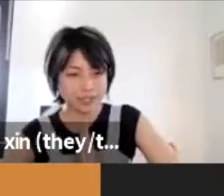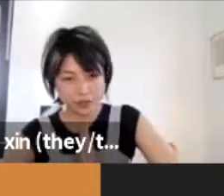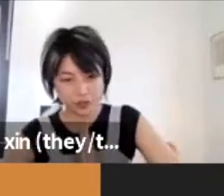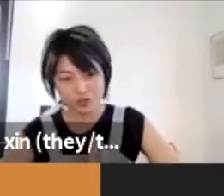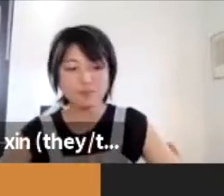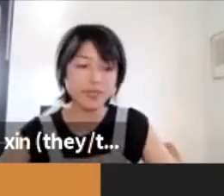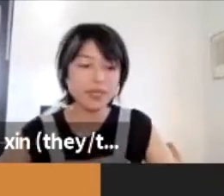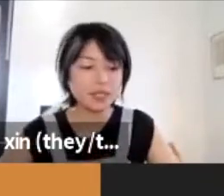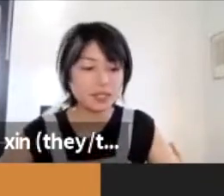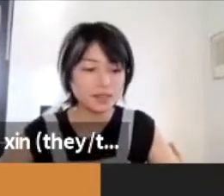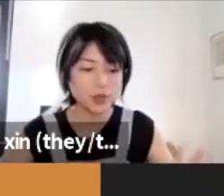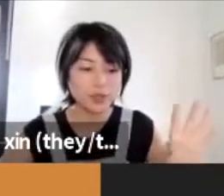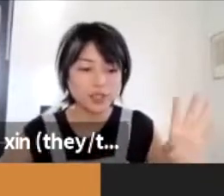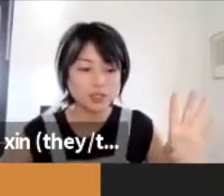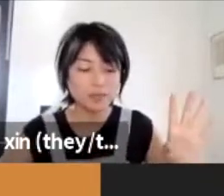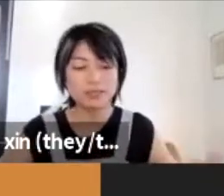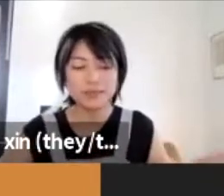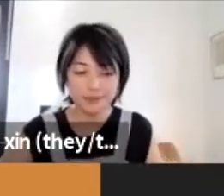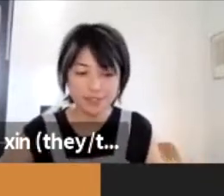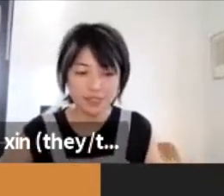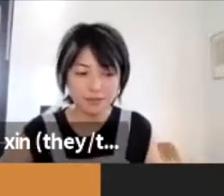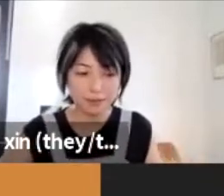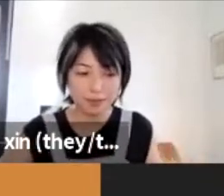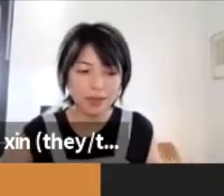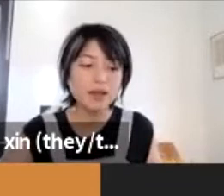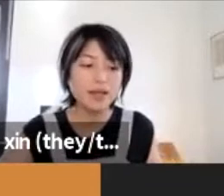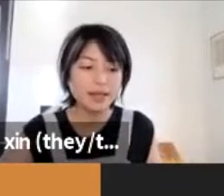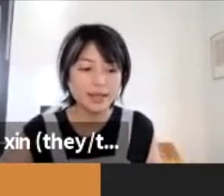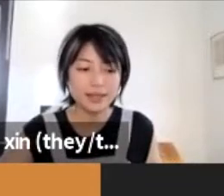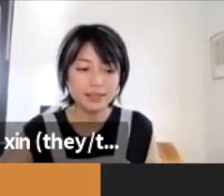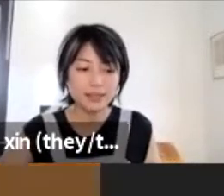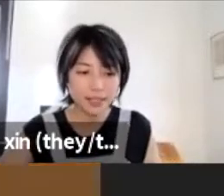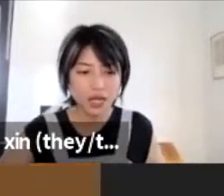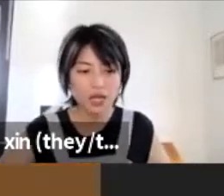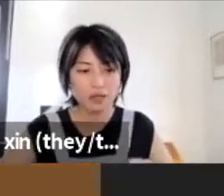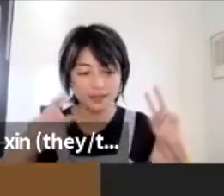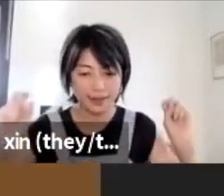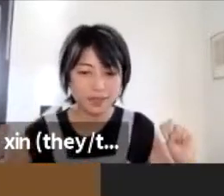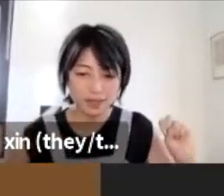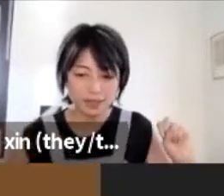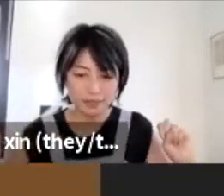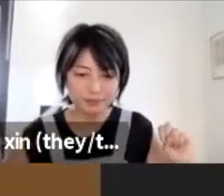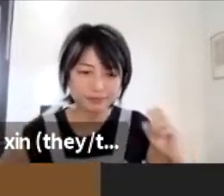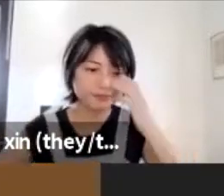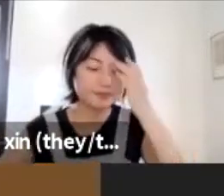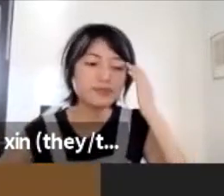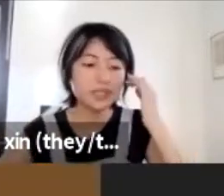first thing I would invite you to do is going to the bottom left and click on